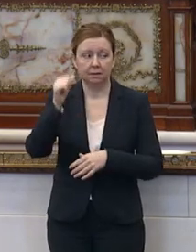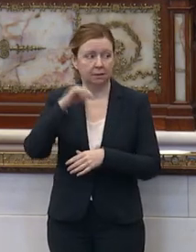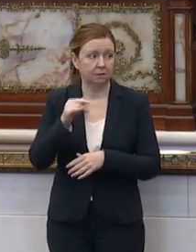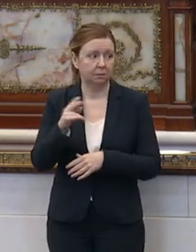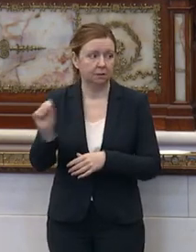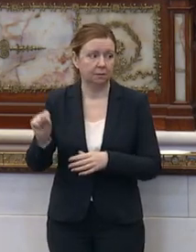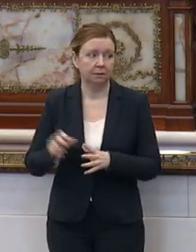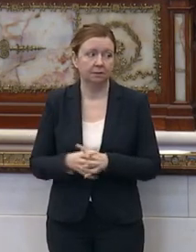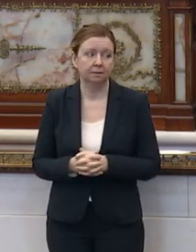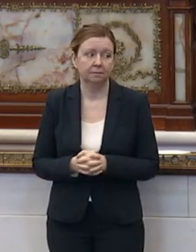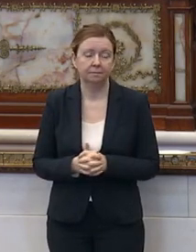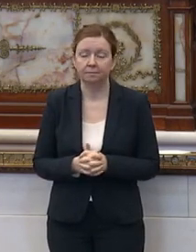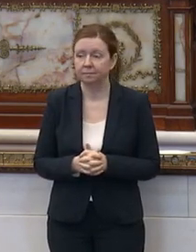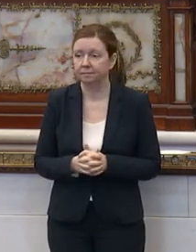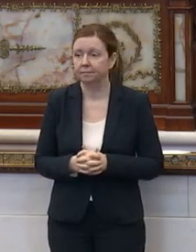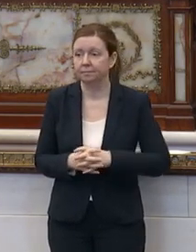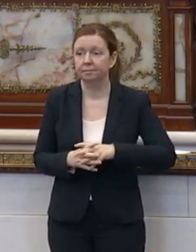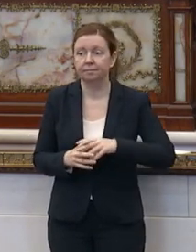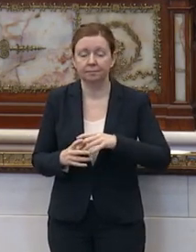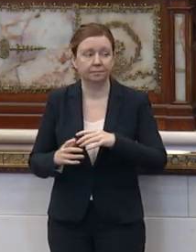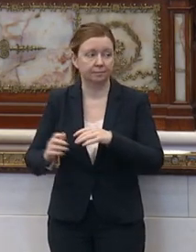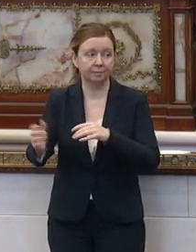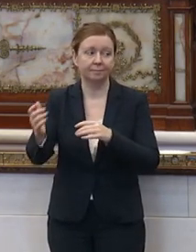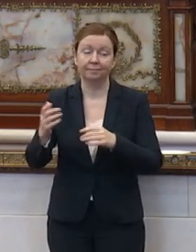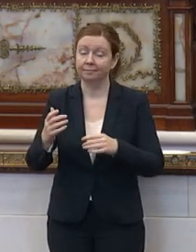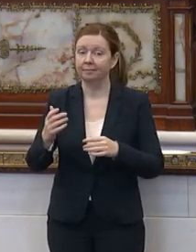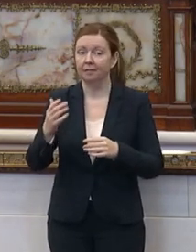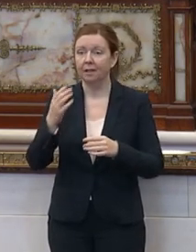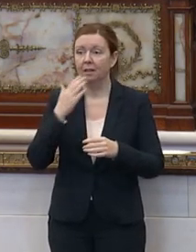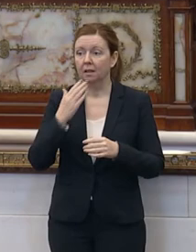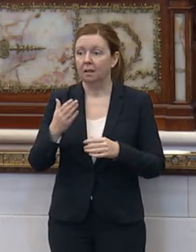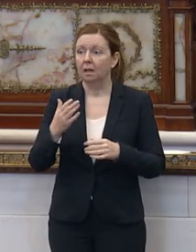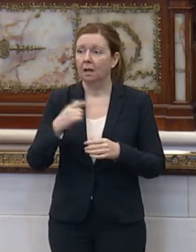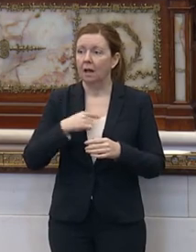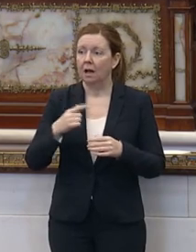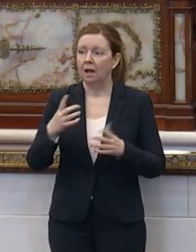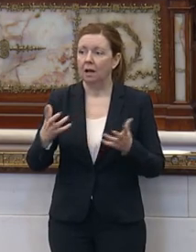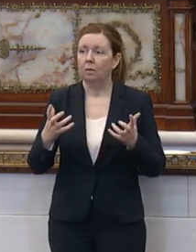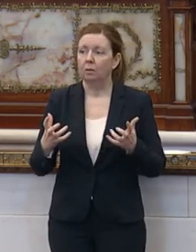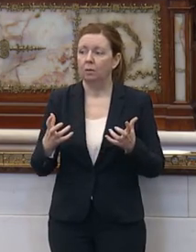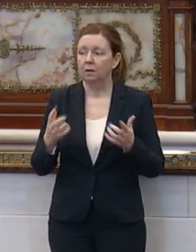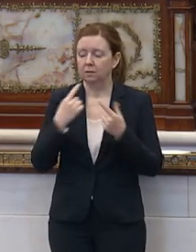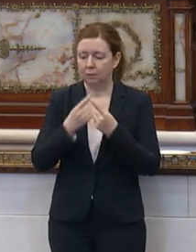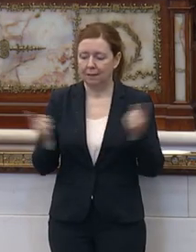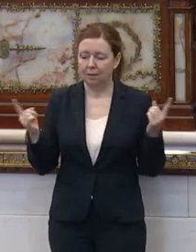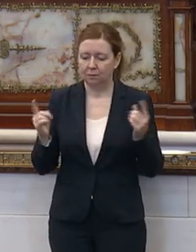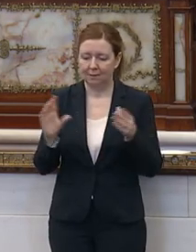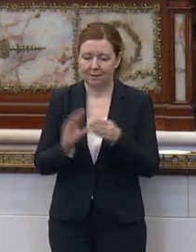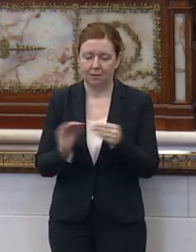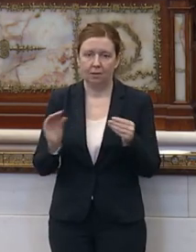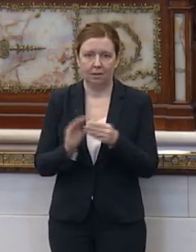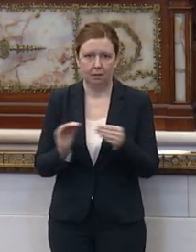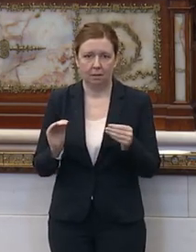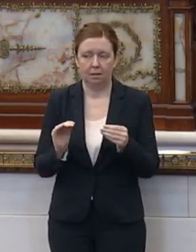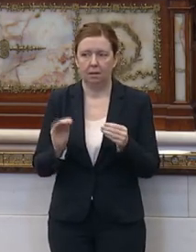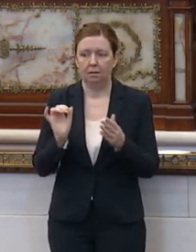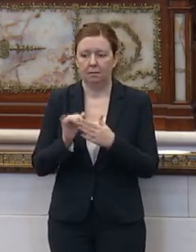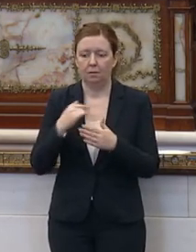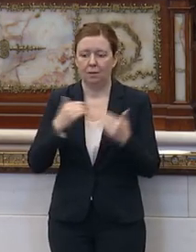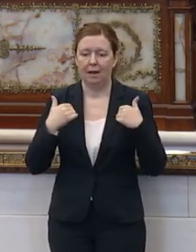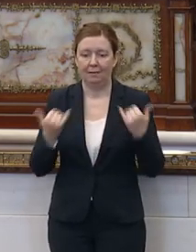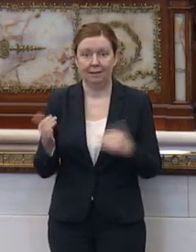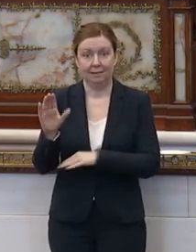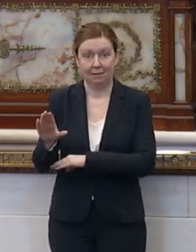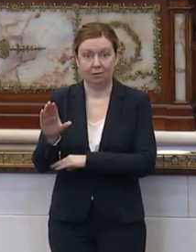Thomas. Thank you, Council President. I was actually going to just announce the hearing that we're having